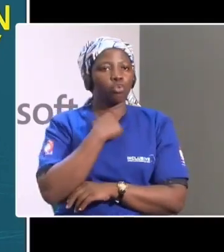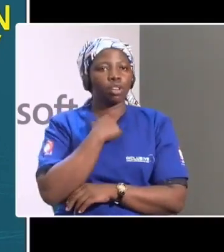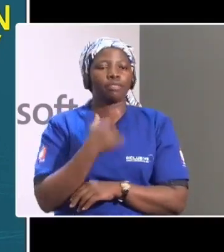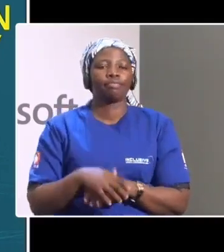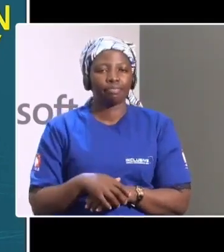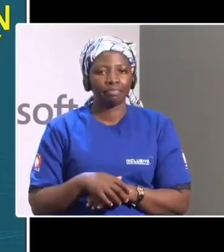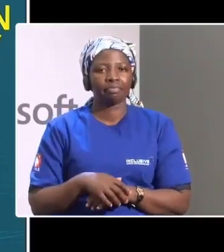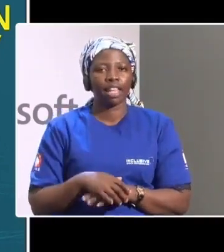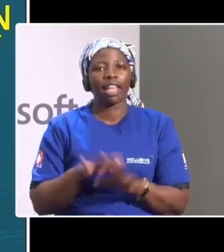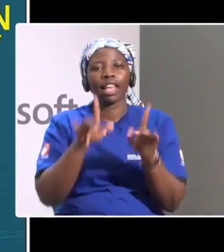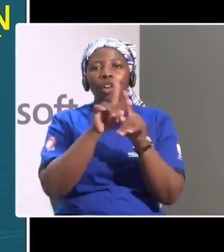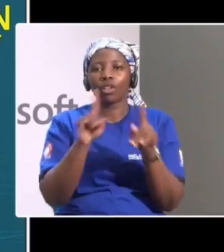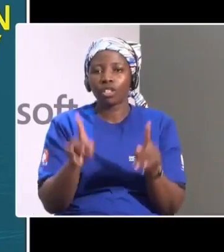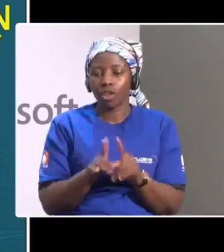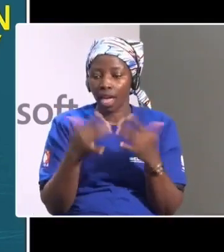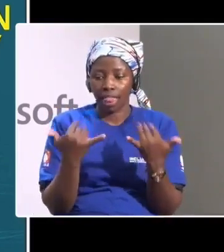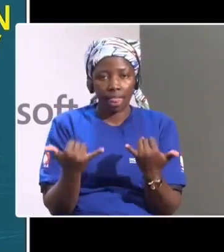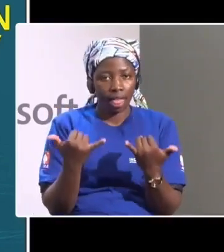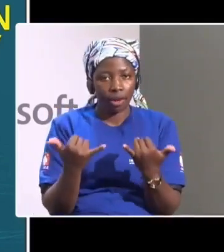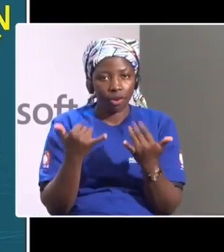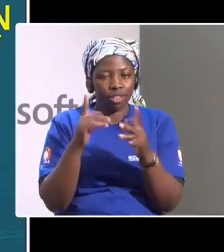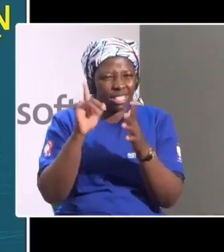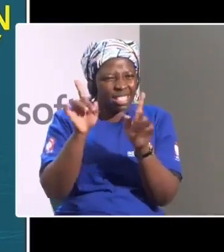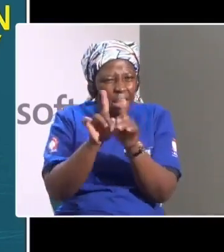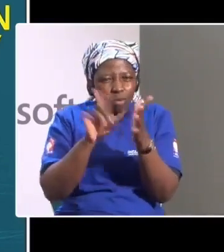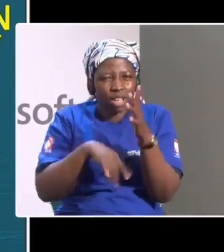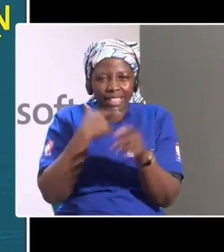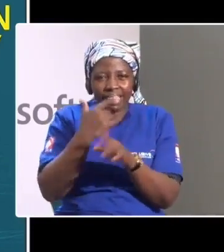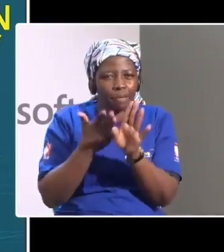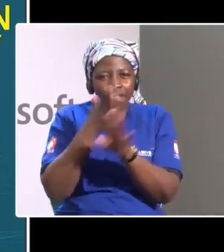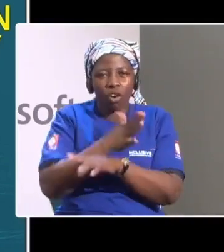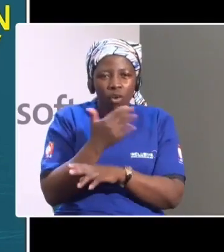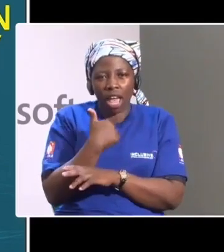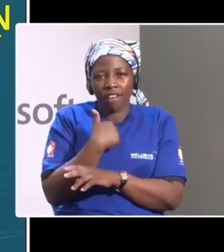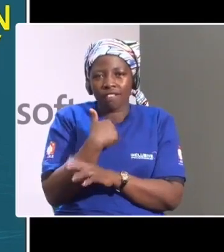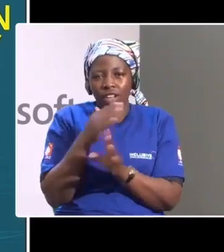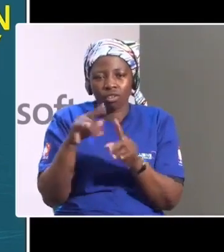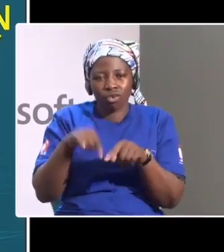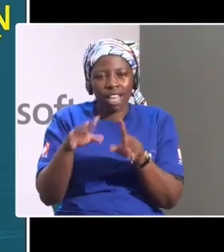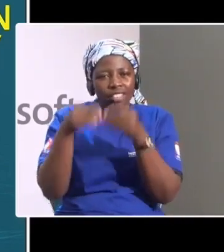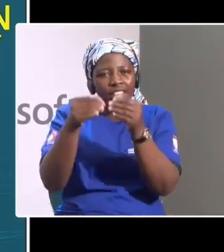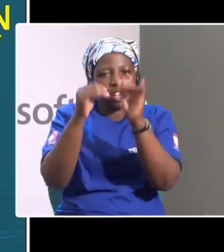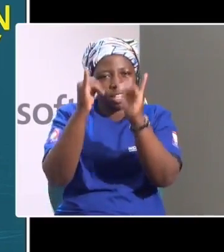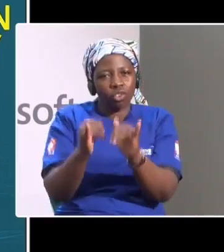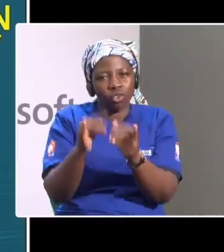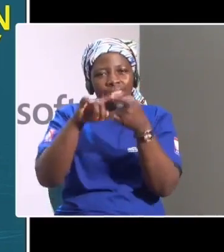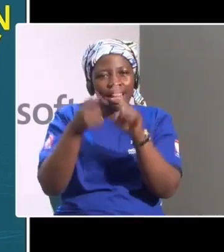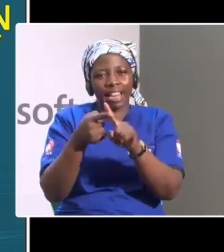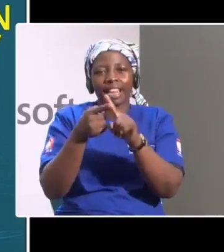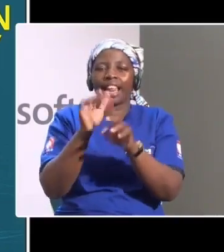31549. And now, as I said, we have issued a new standardization request,